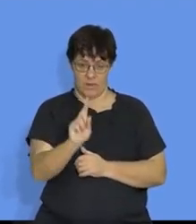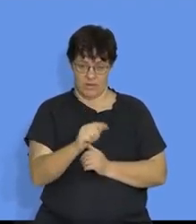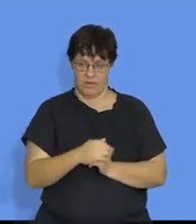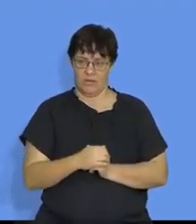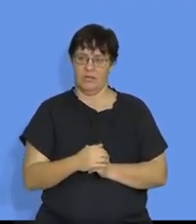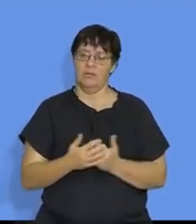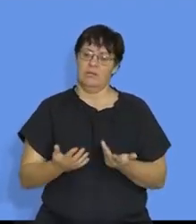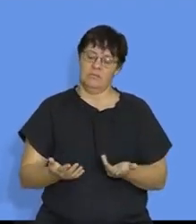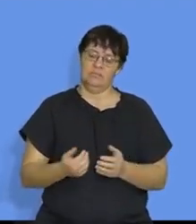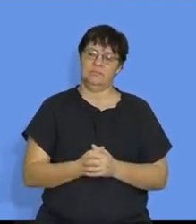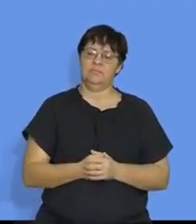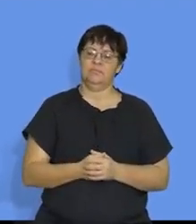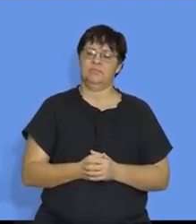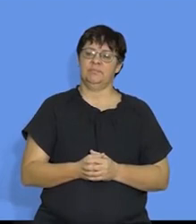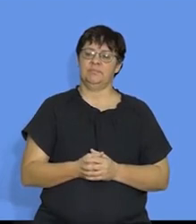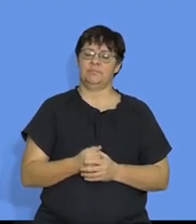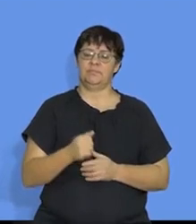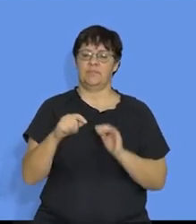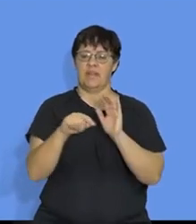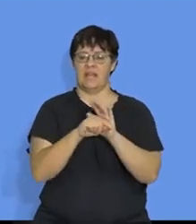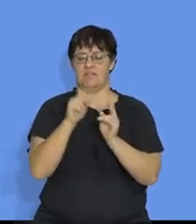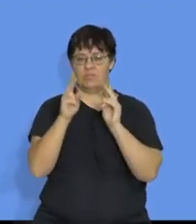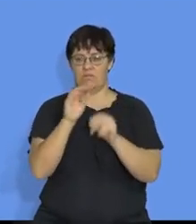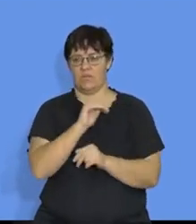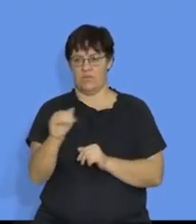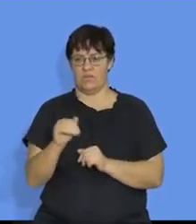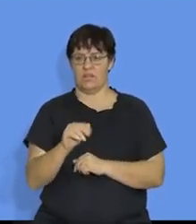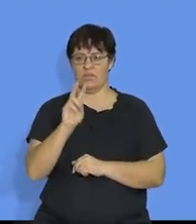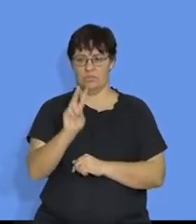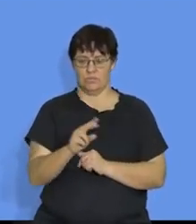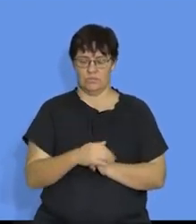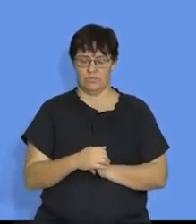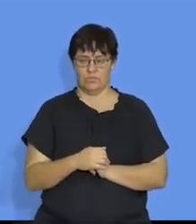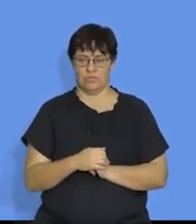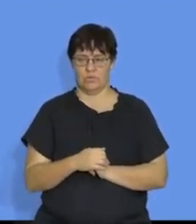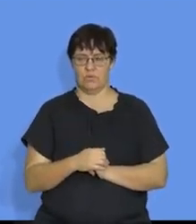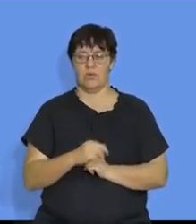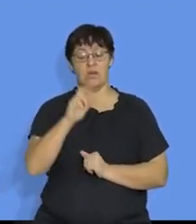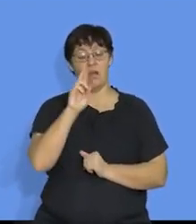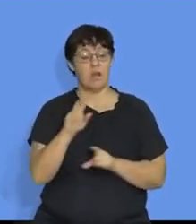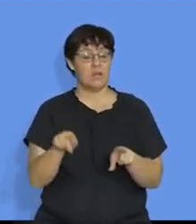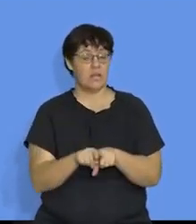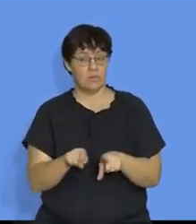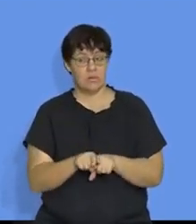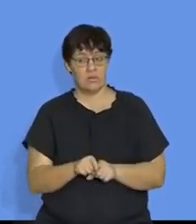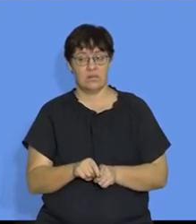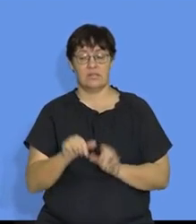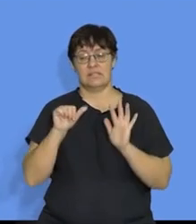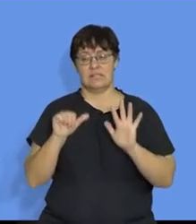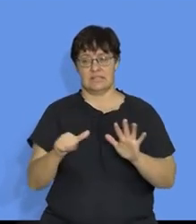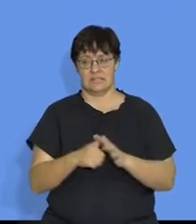1, which I can write as negative 12 over 2. So r is equal